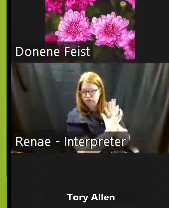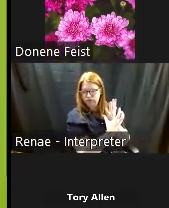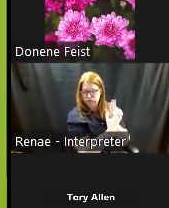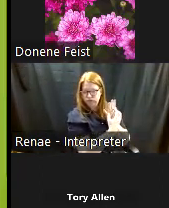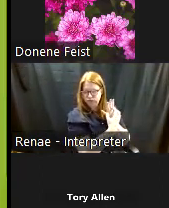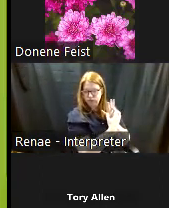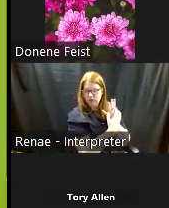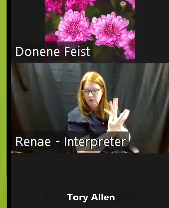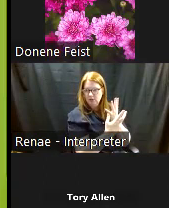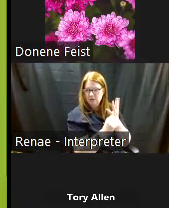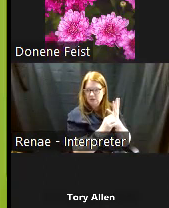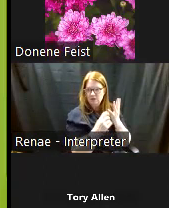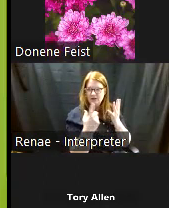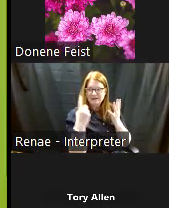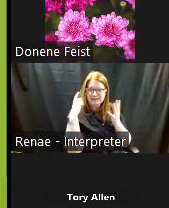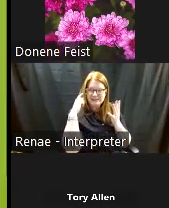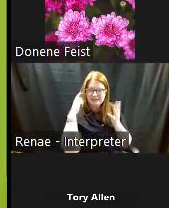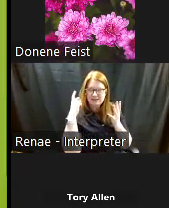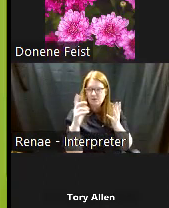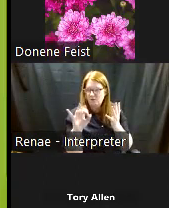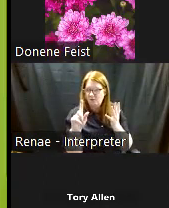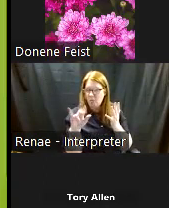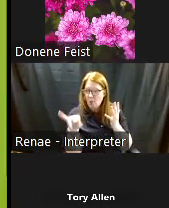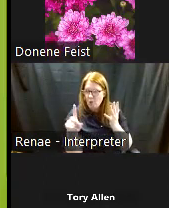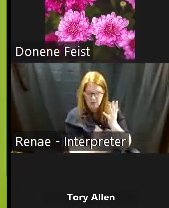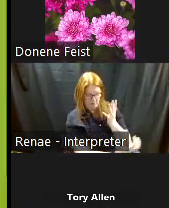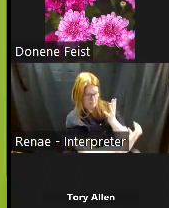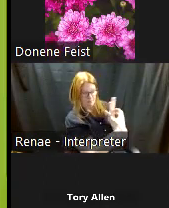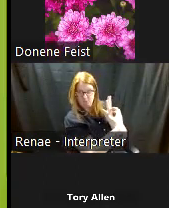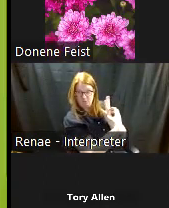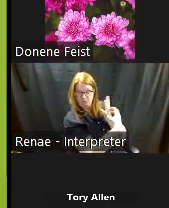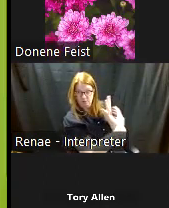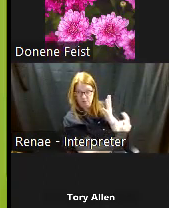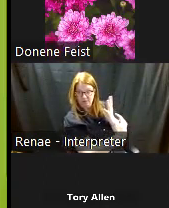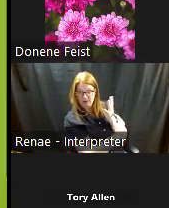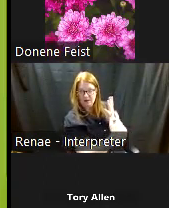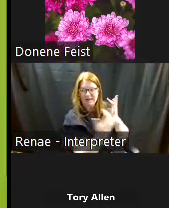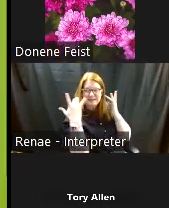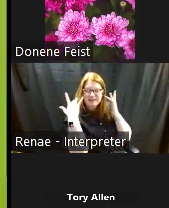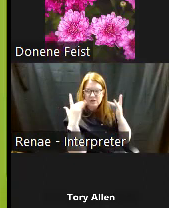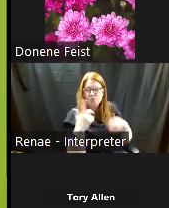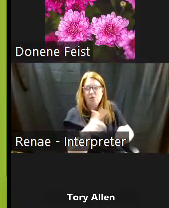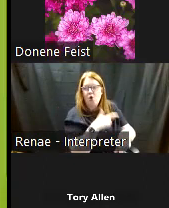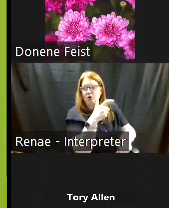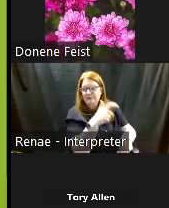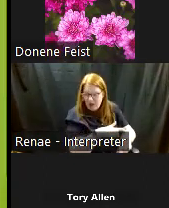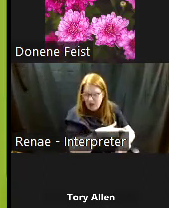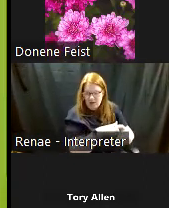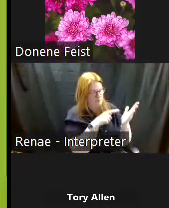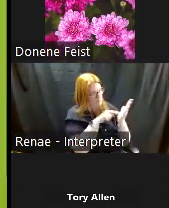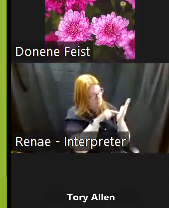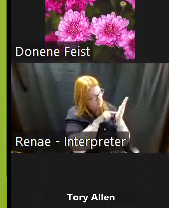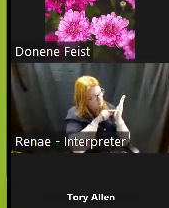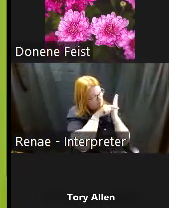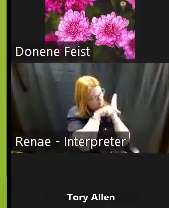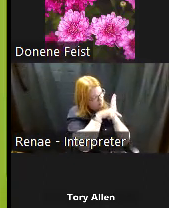weird. So if we have a kid with fluid behind the eardrum, the sound is going to take longer to travel through the eardrum